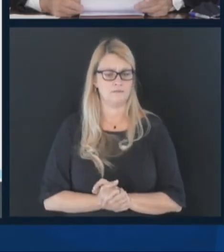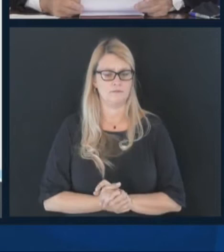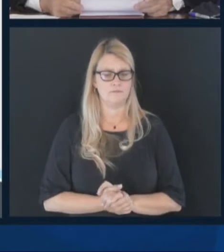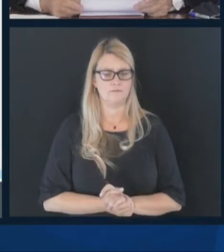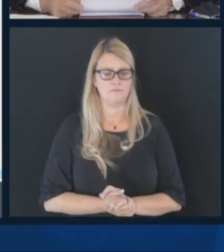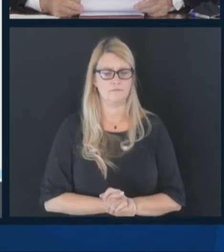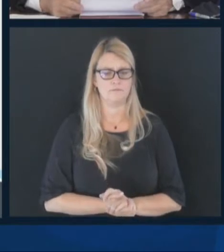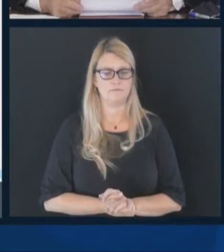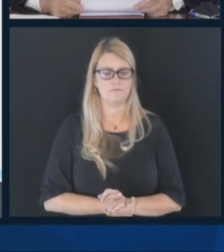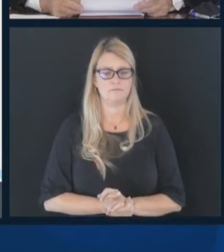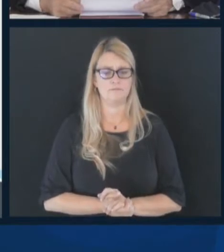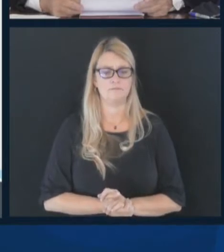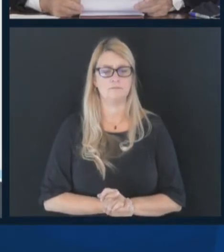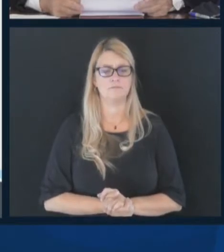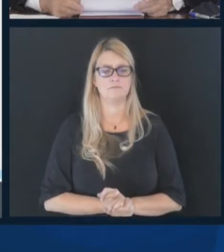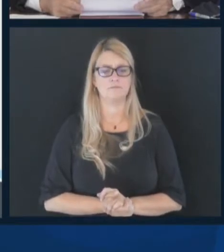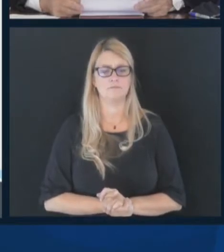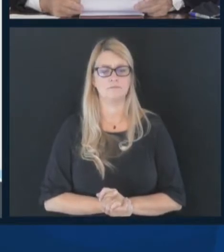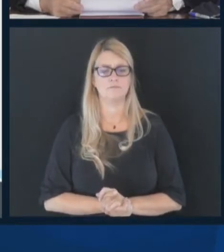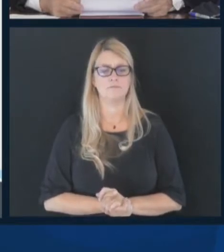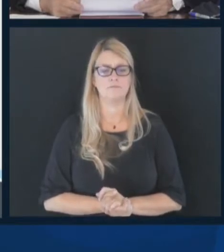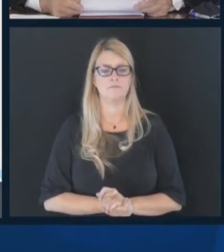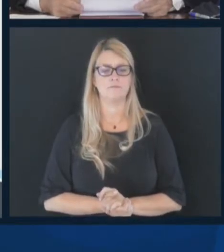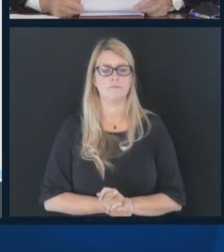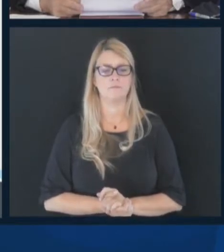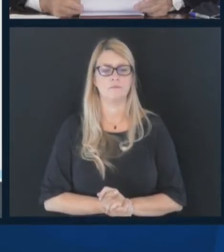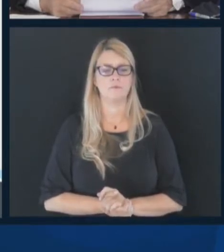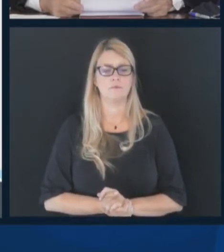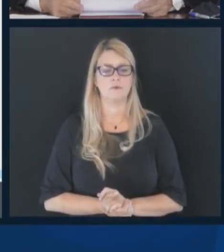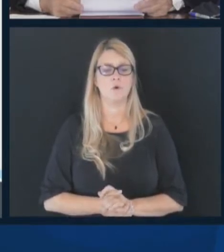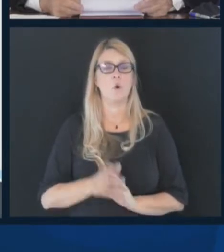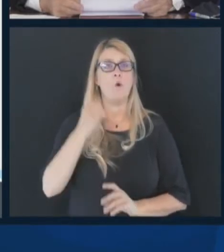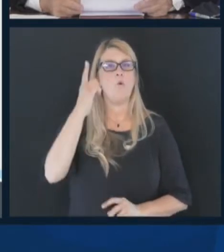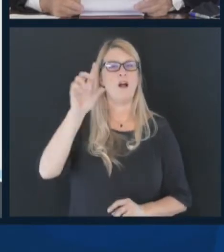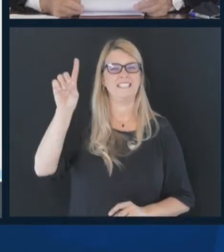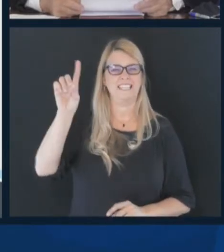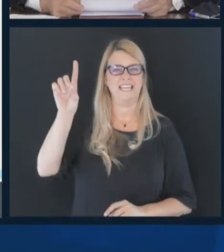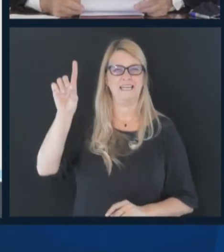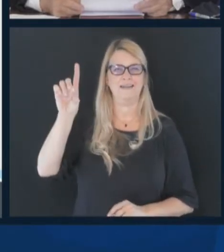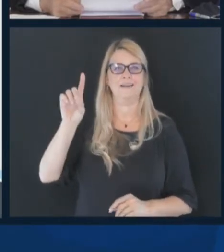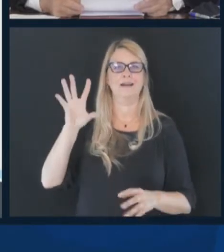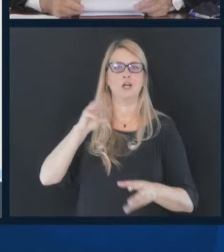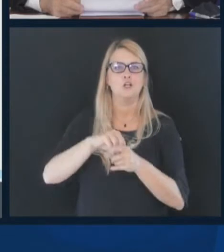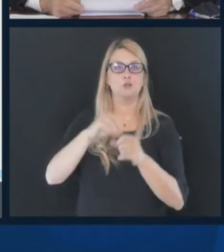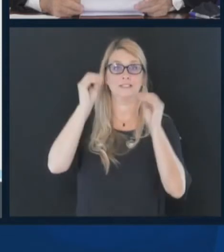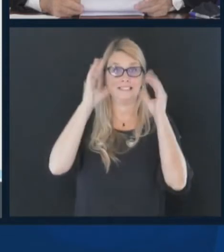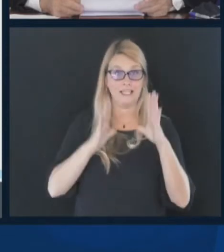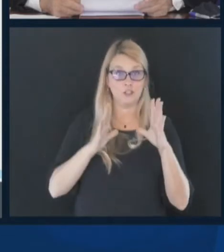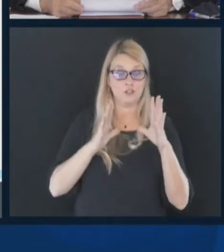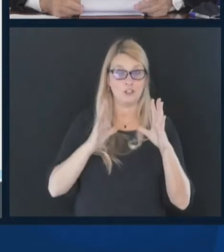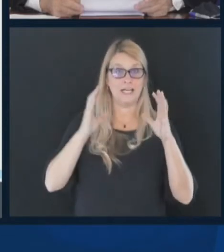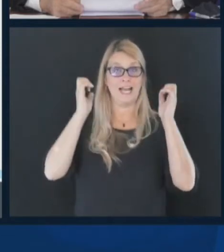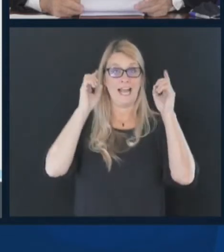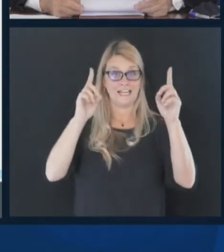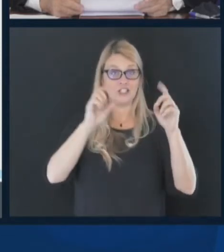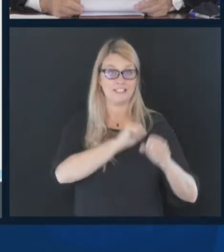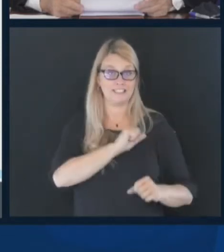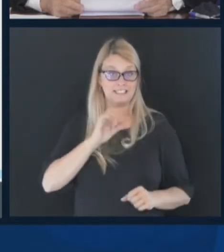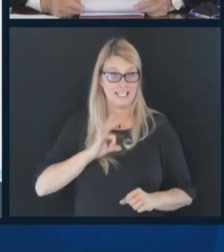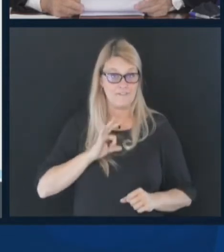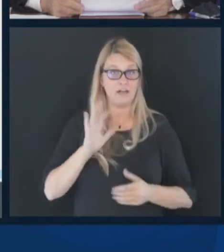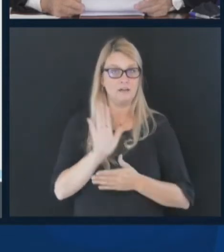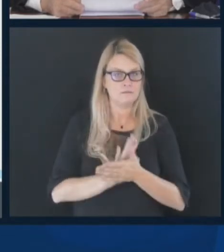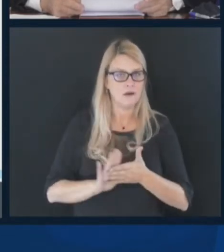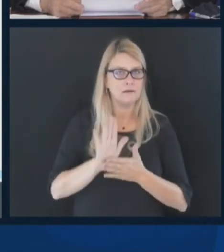Let me back up. Phase 1D includes teachers and education staff in higher education